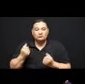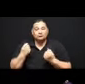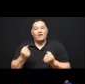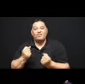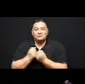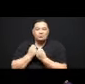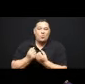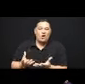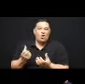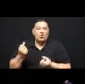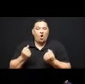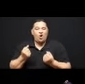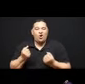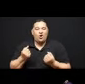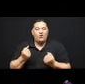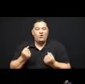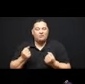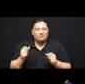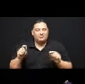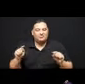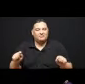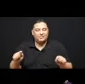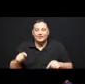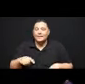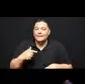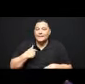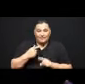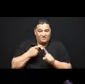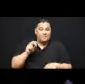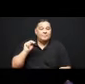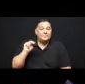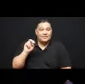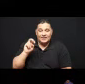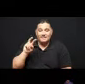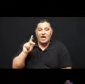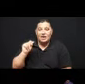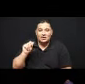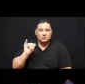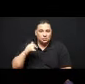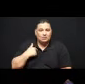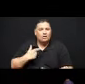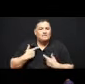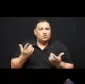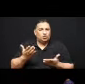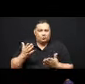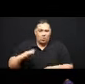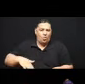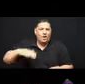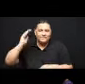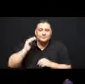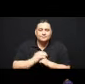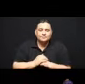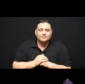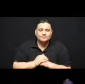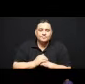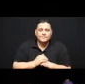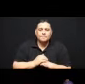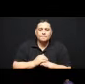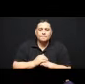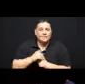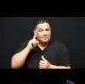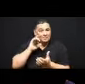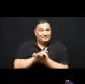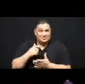I'm from Nevada, too. I've lived here my whole life. Believe me, I really do hear you. I know